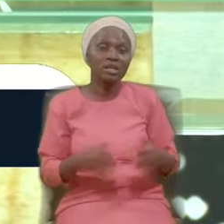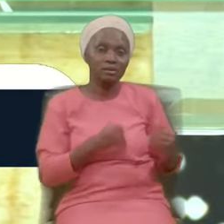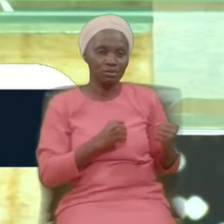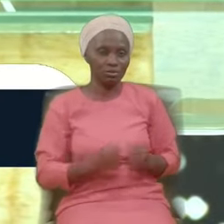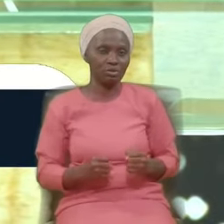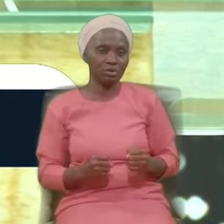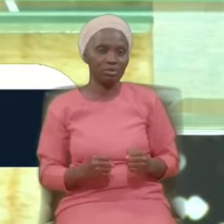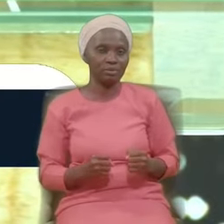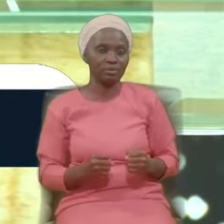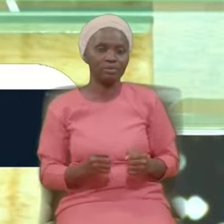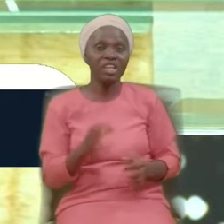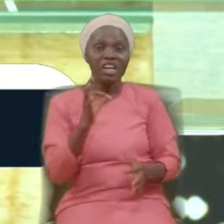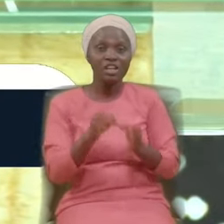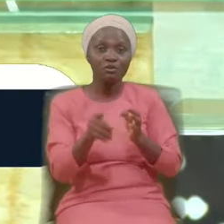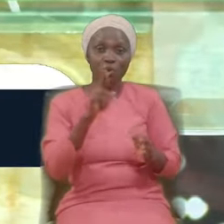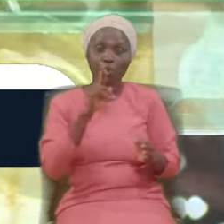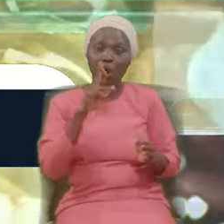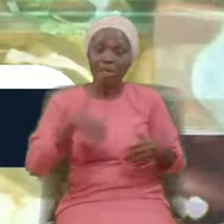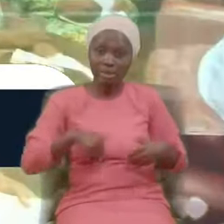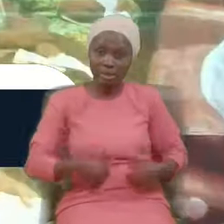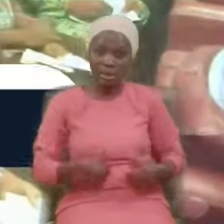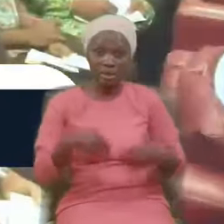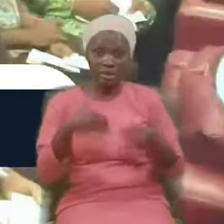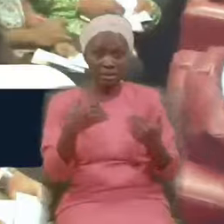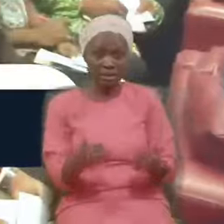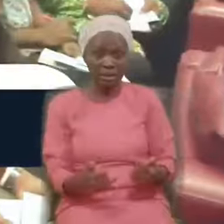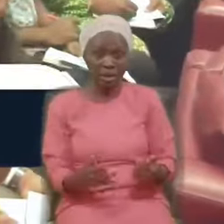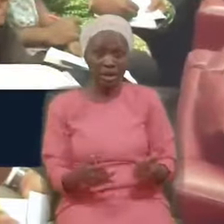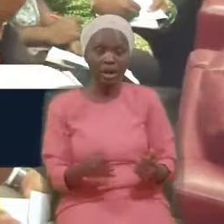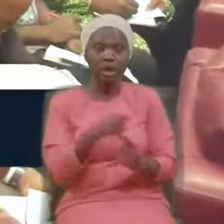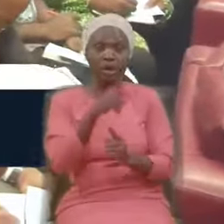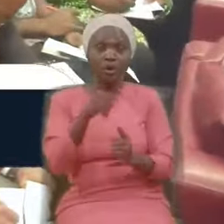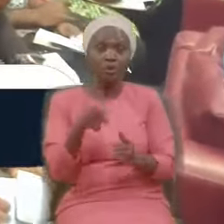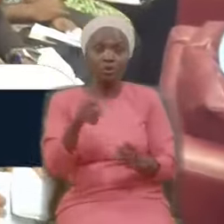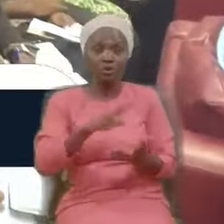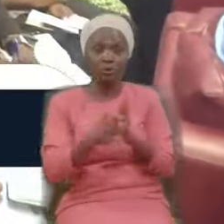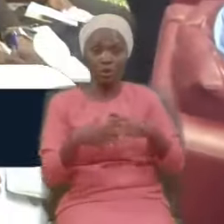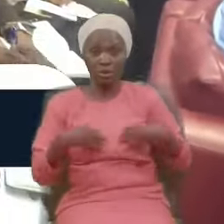now, when you recover tonight, you will be strong.